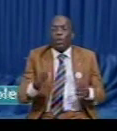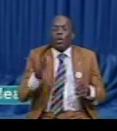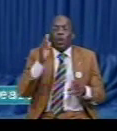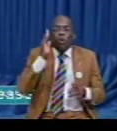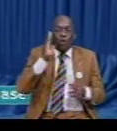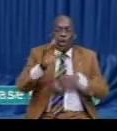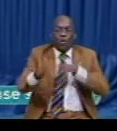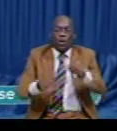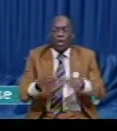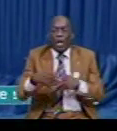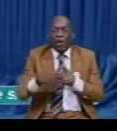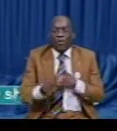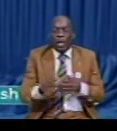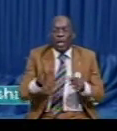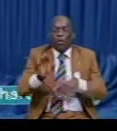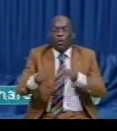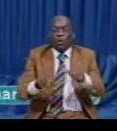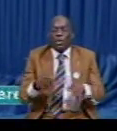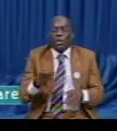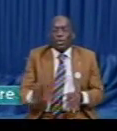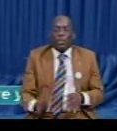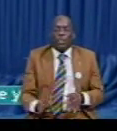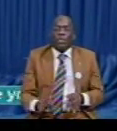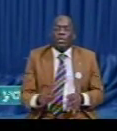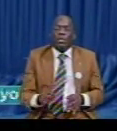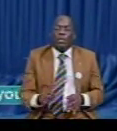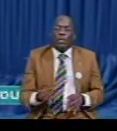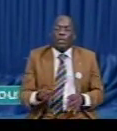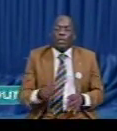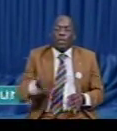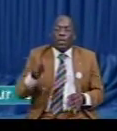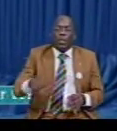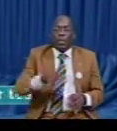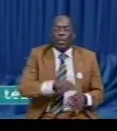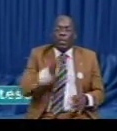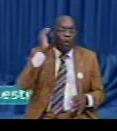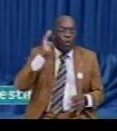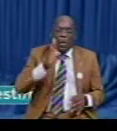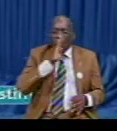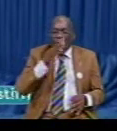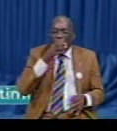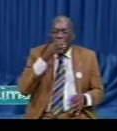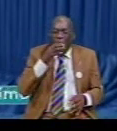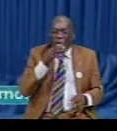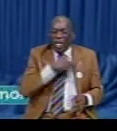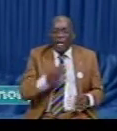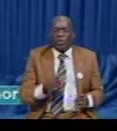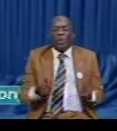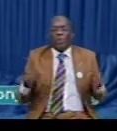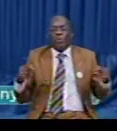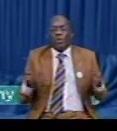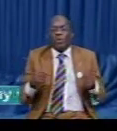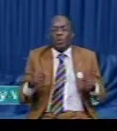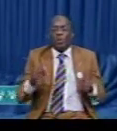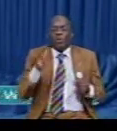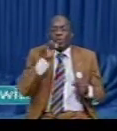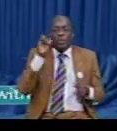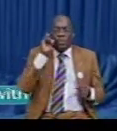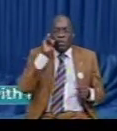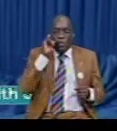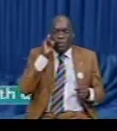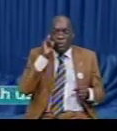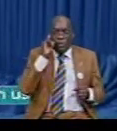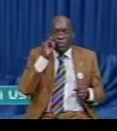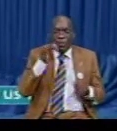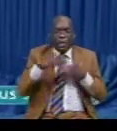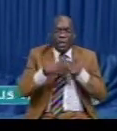after walking, my leg will be hot, very, very hot, there'll be heat. And I thank God because yesterday, after